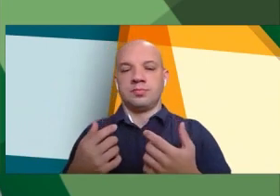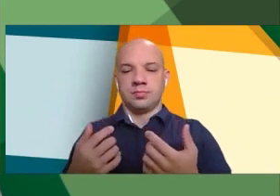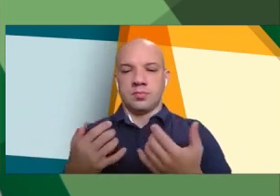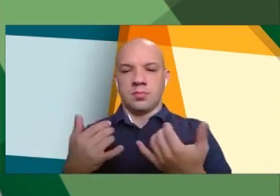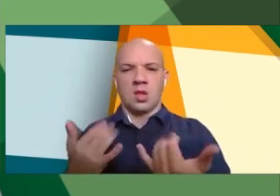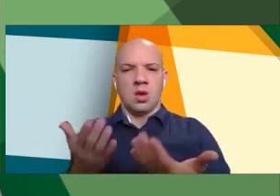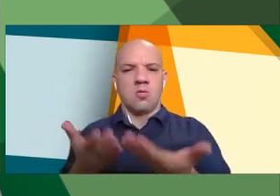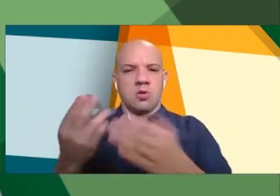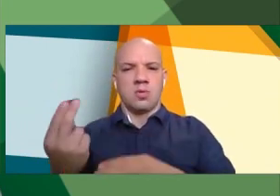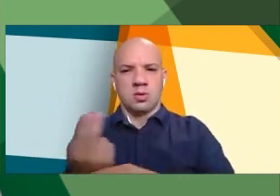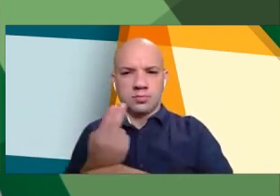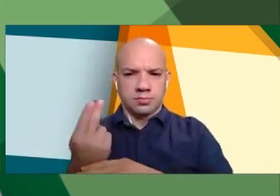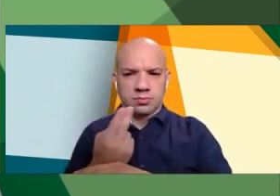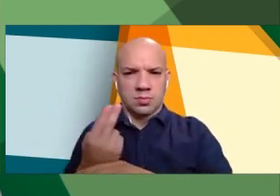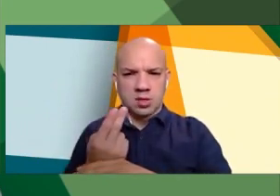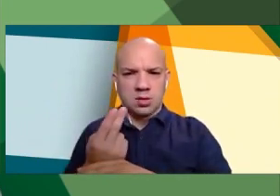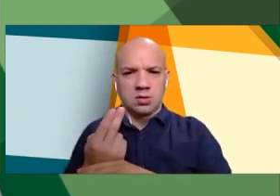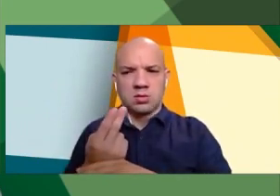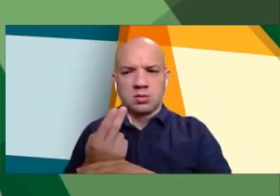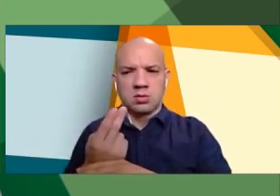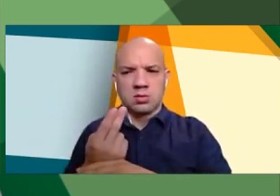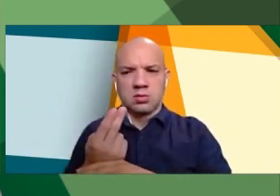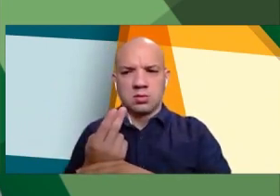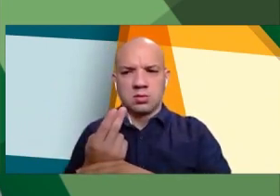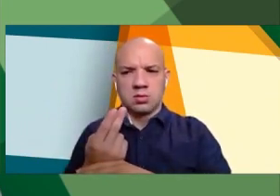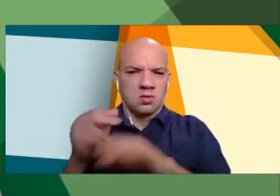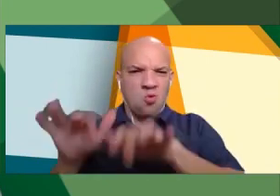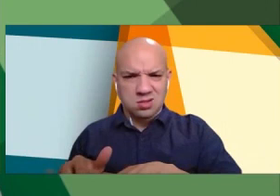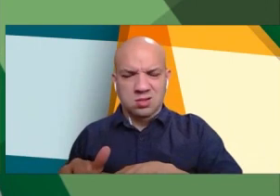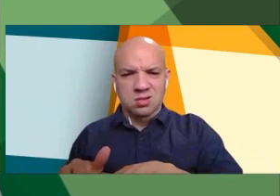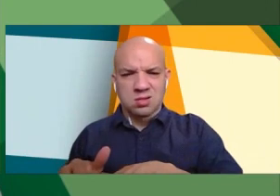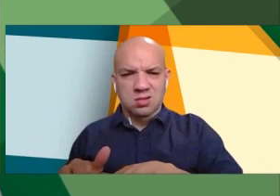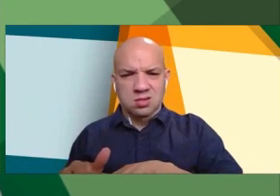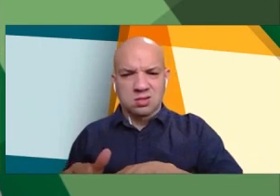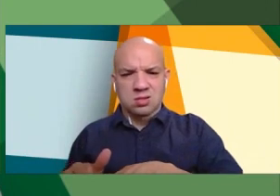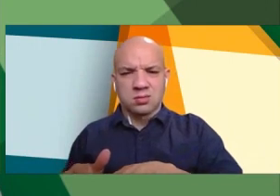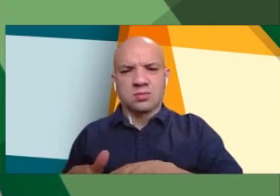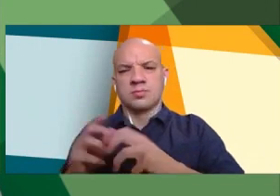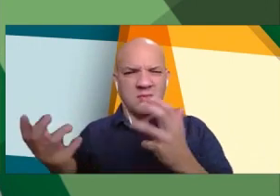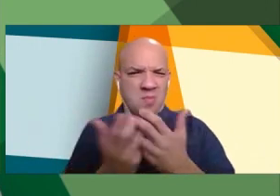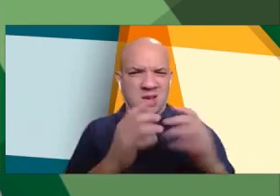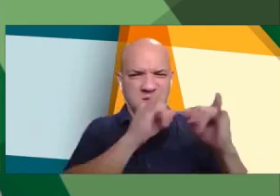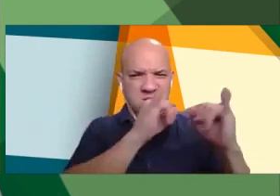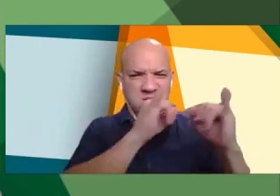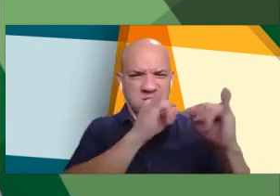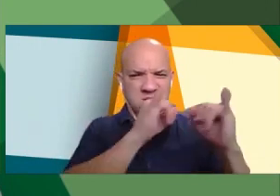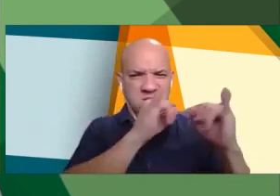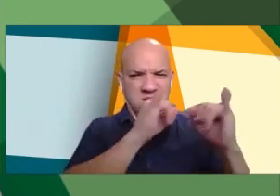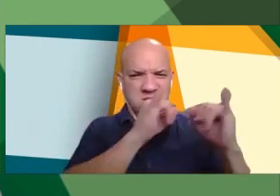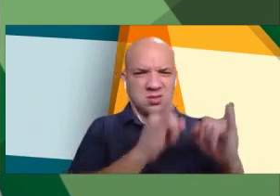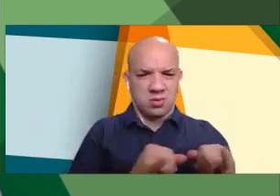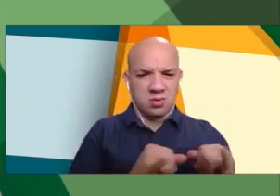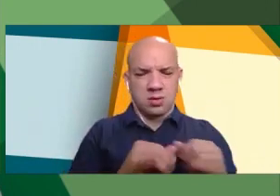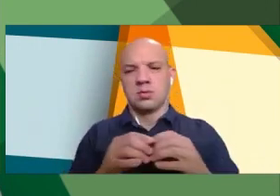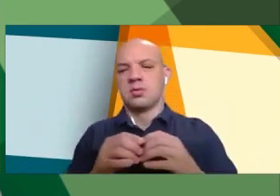writing in accordance with the RFP instructions. We are going to gather all of